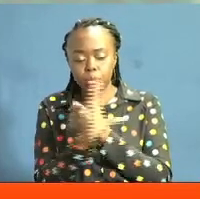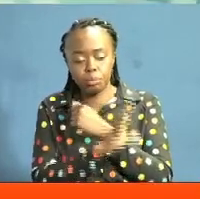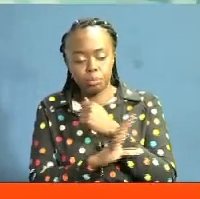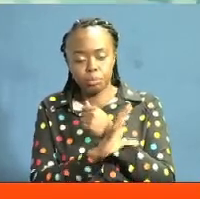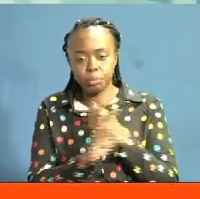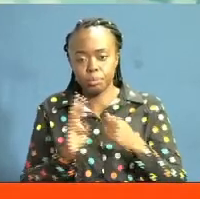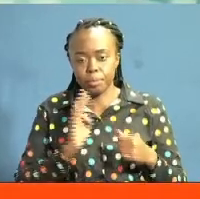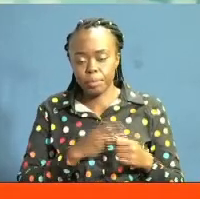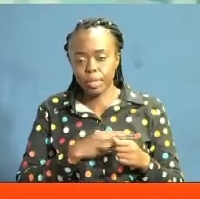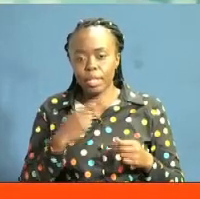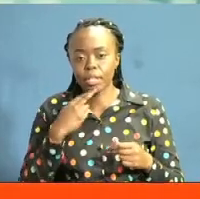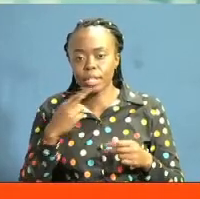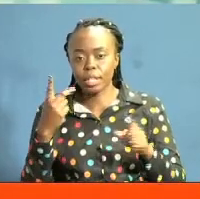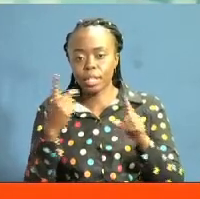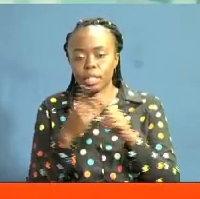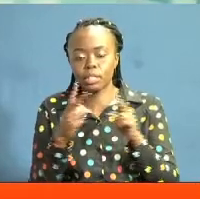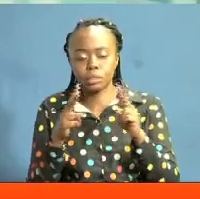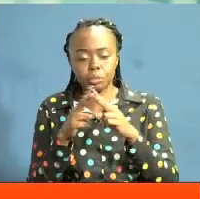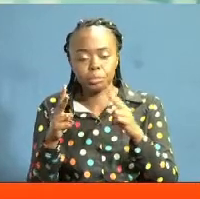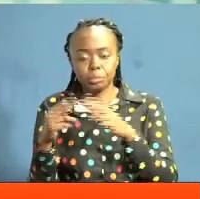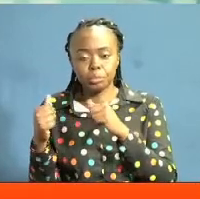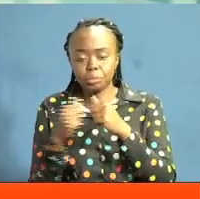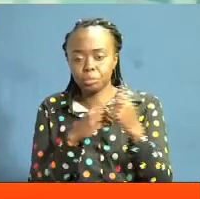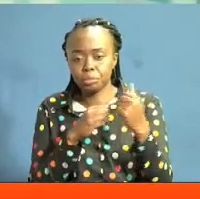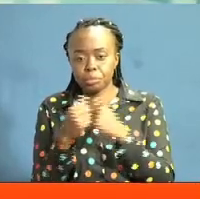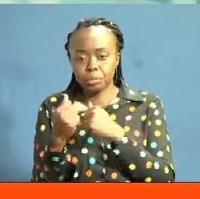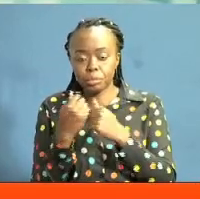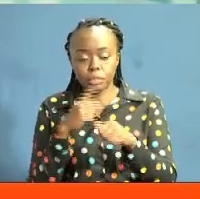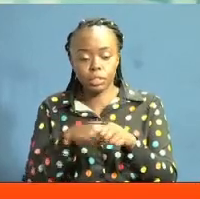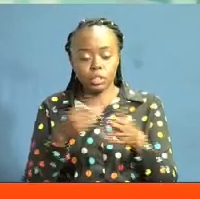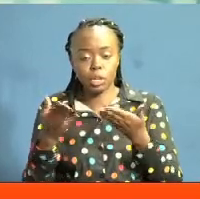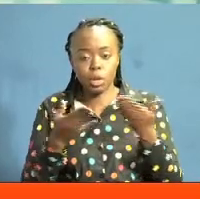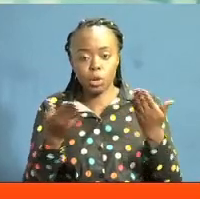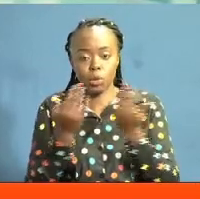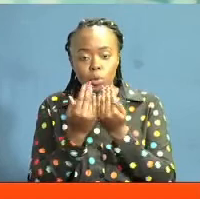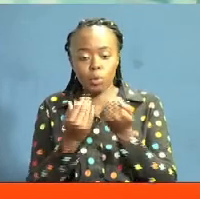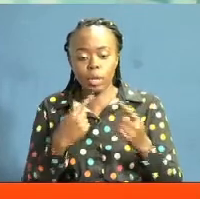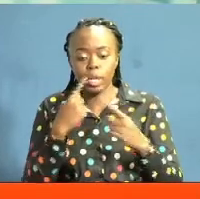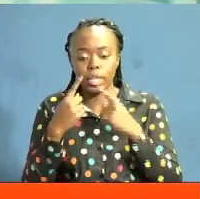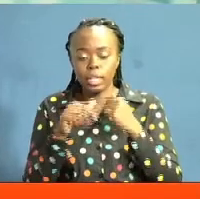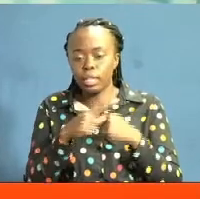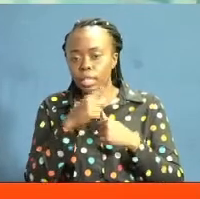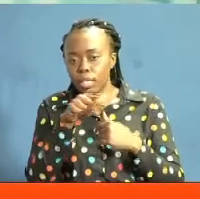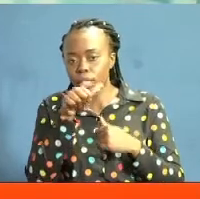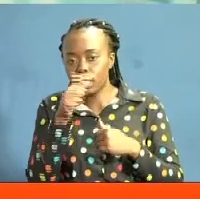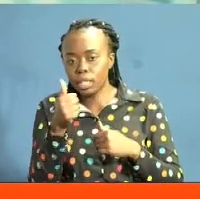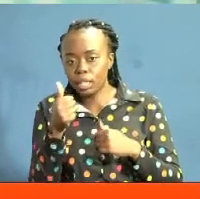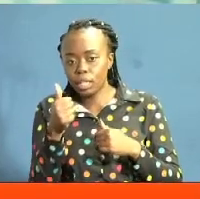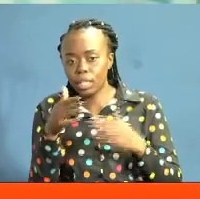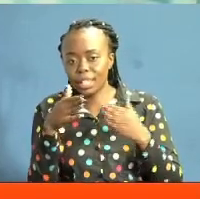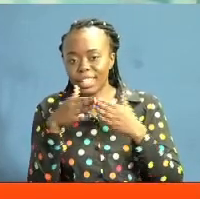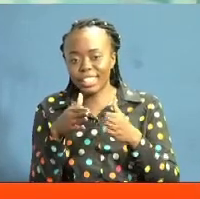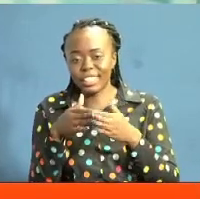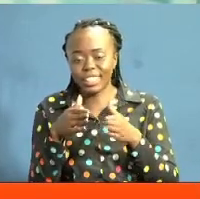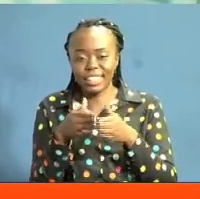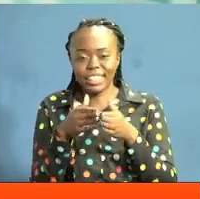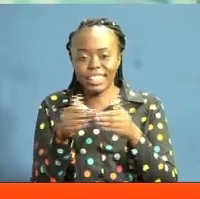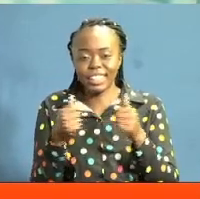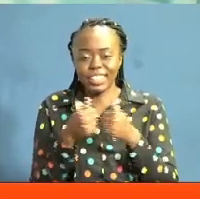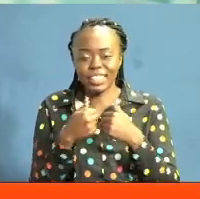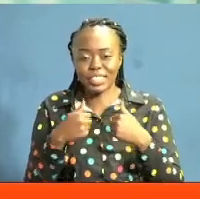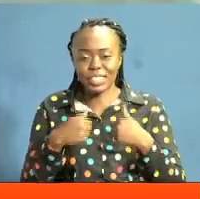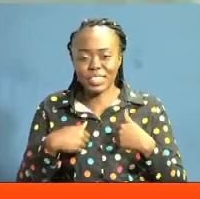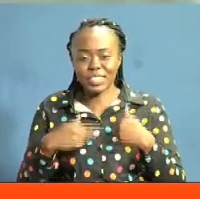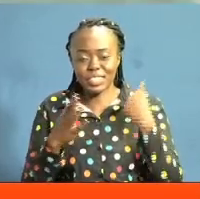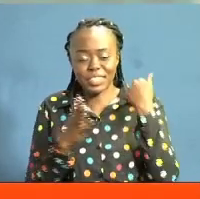are parenting in very challenging times, where our children are telling each other, Mavajoni Farah. What I want